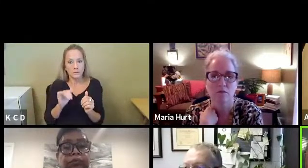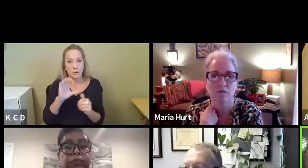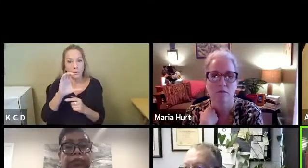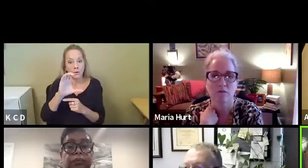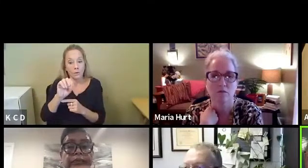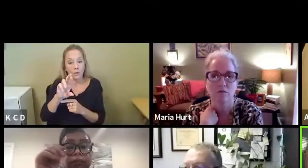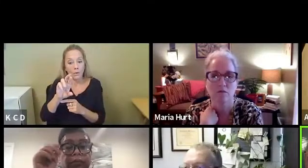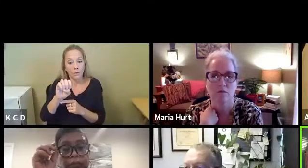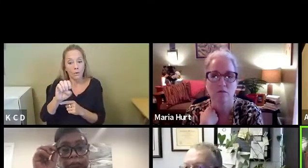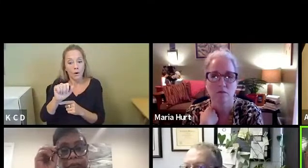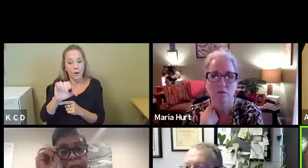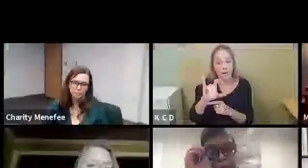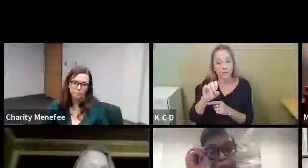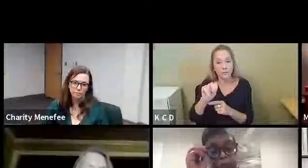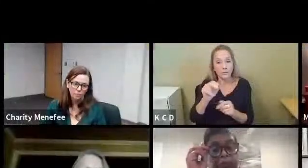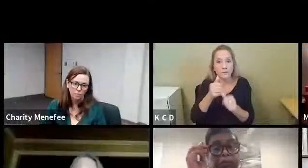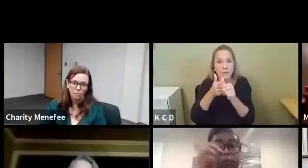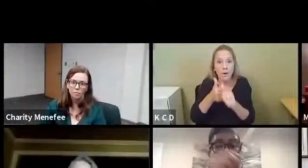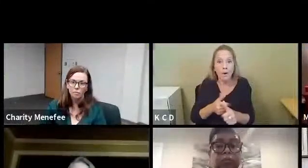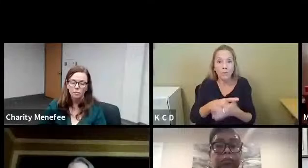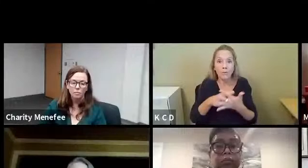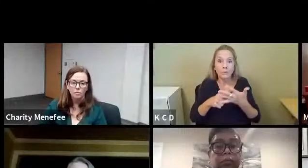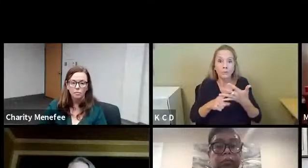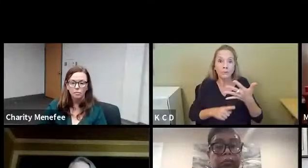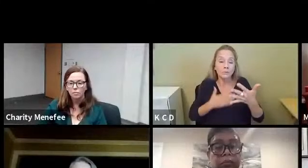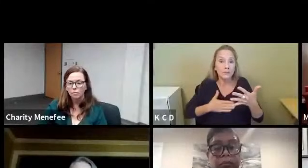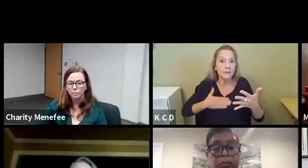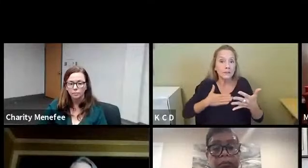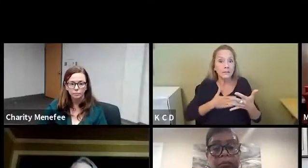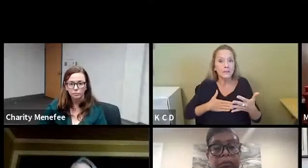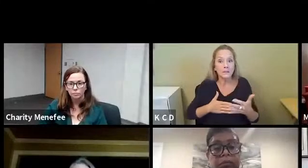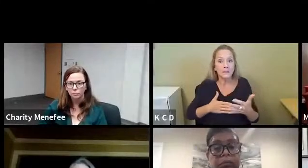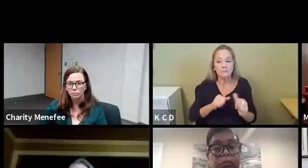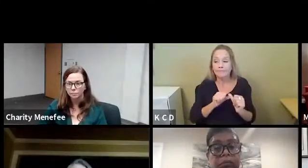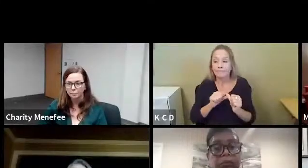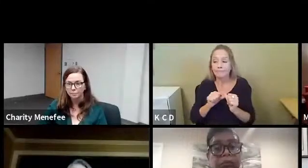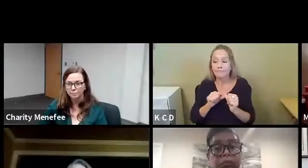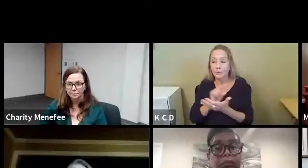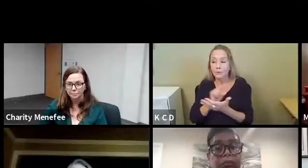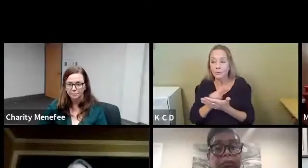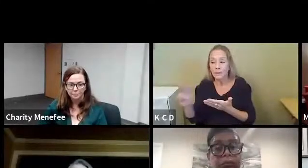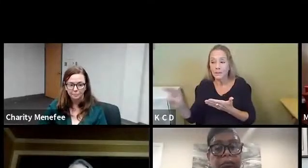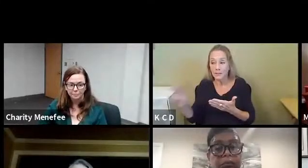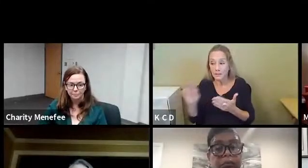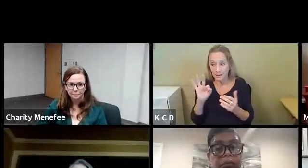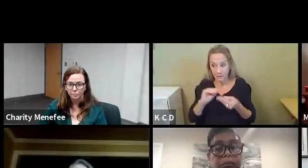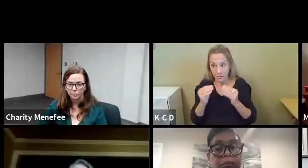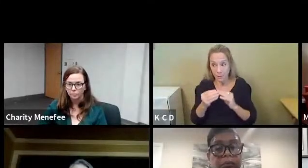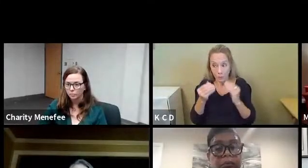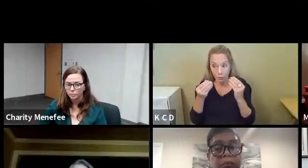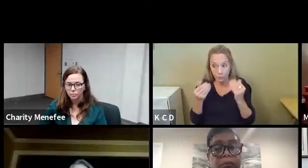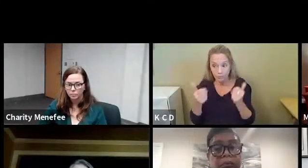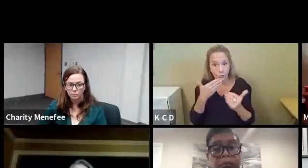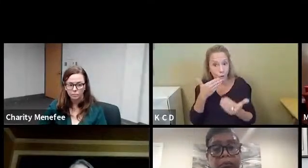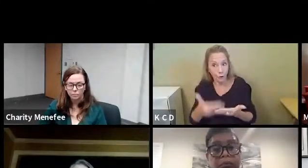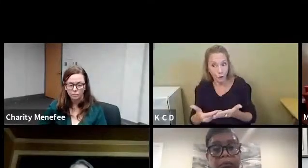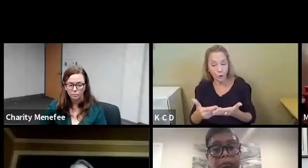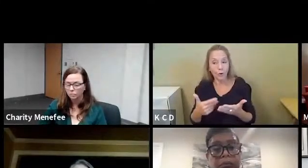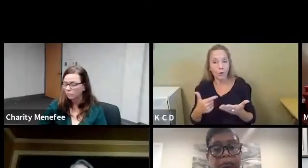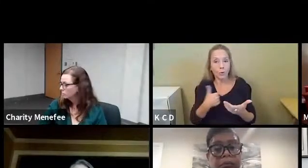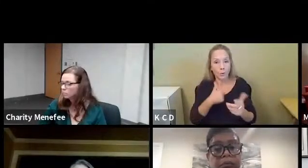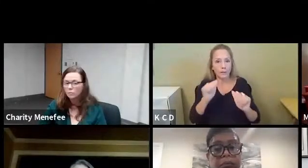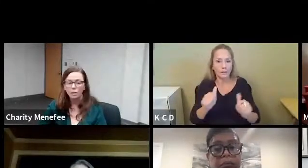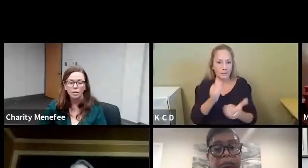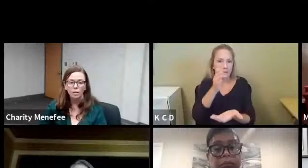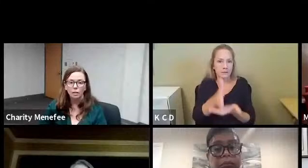Please, please, please. And if we can do this for 2 more weeks, our numbers look good, we can let this thing sunset. And that's the